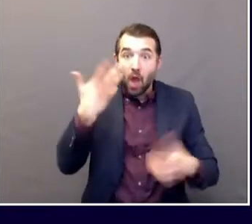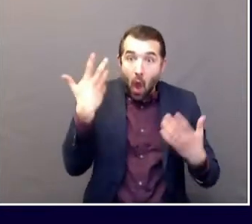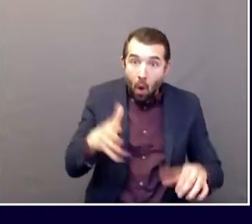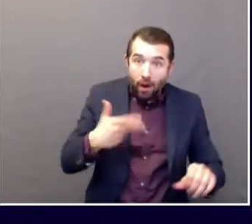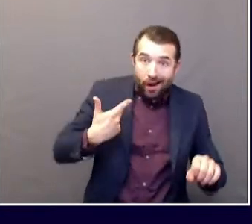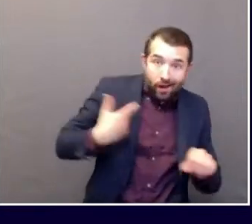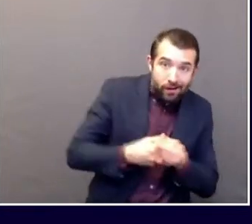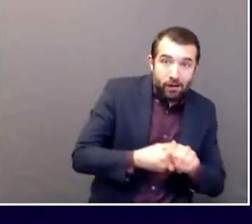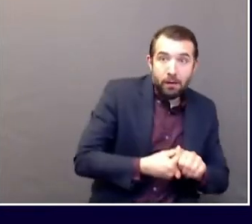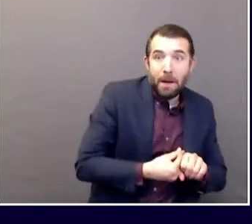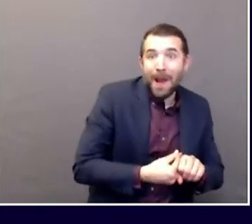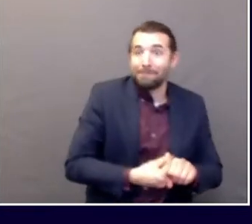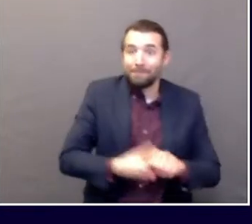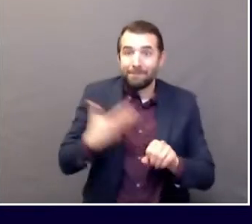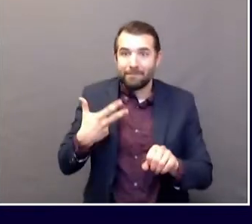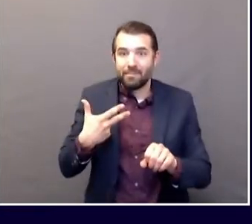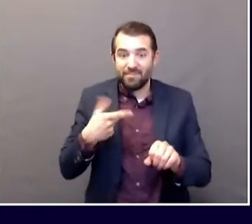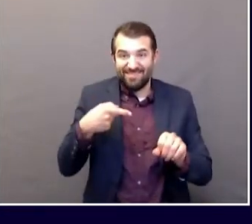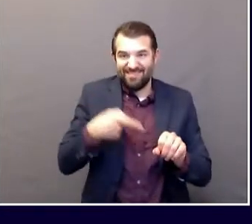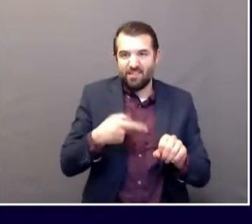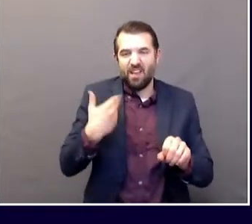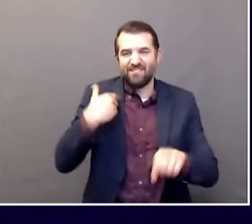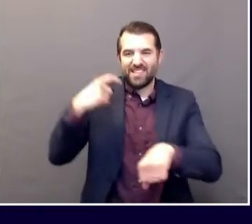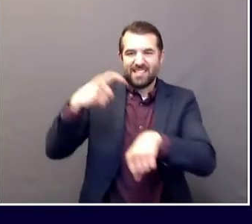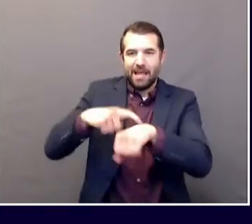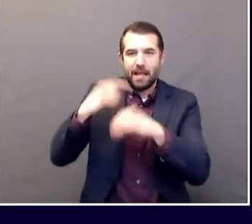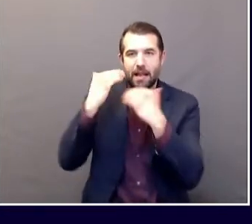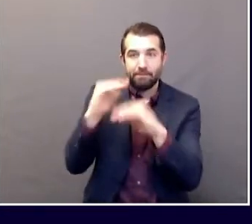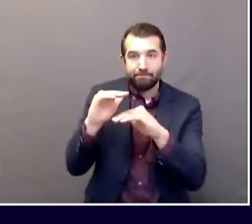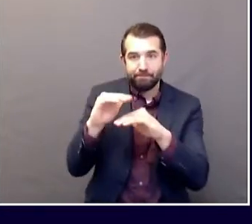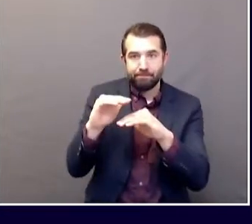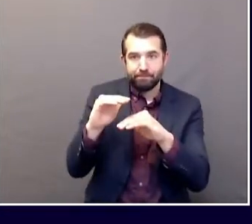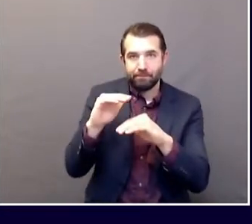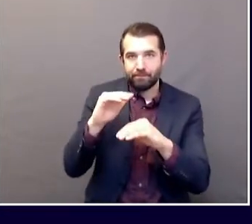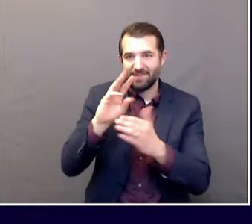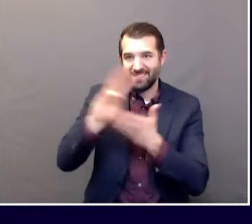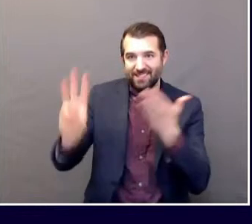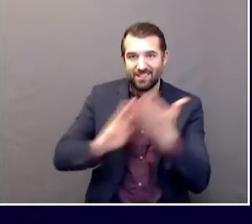guideline. I guess, Eric, let me flip the question around. If